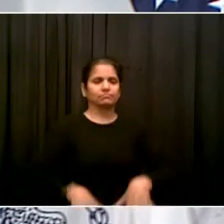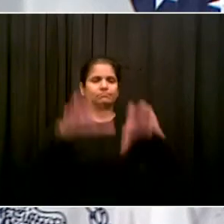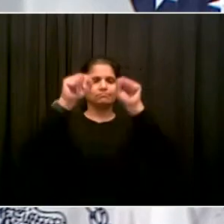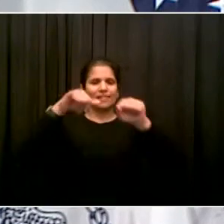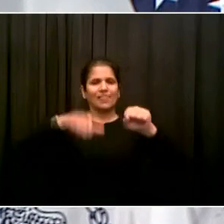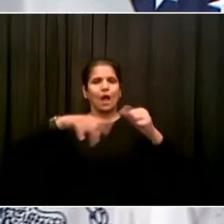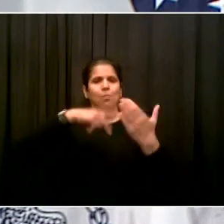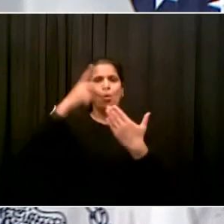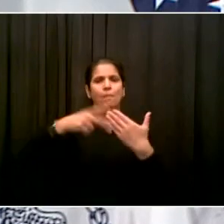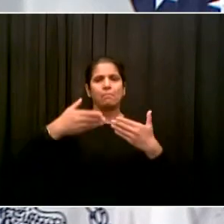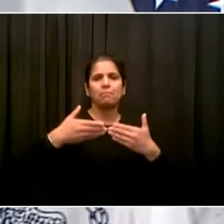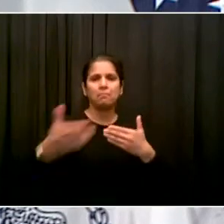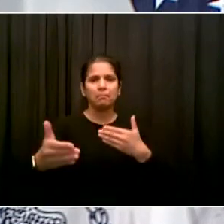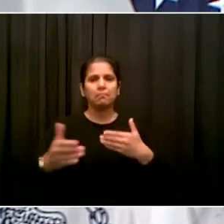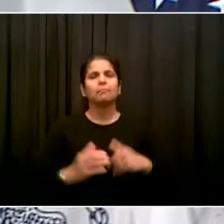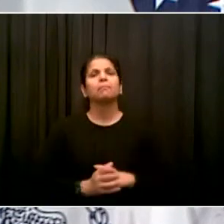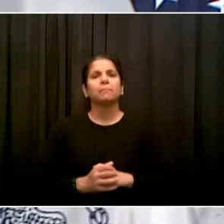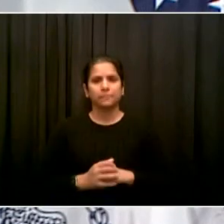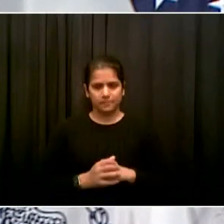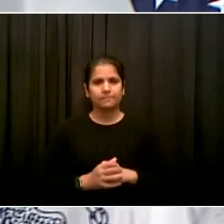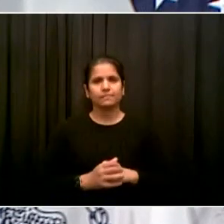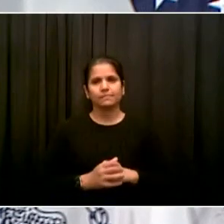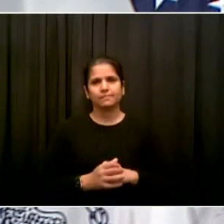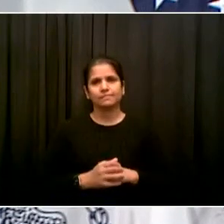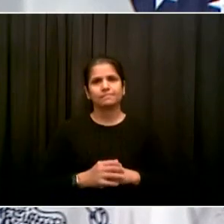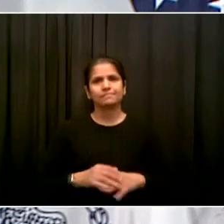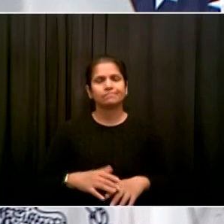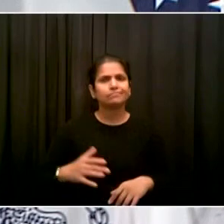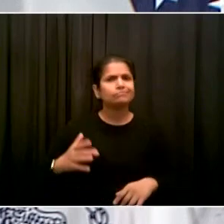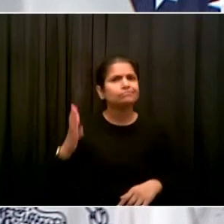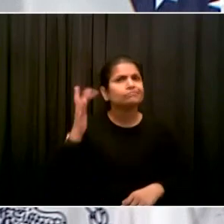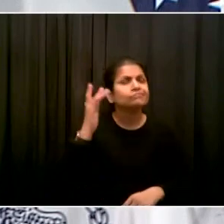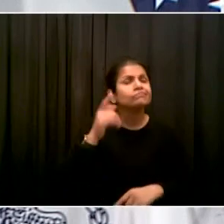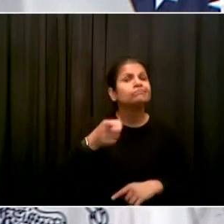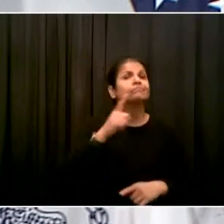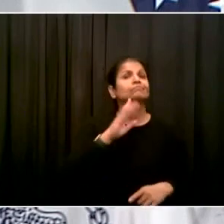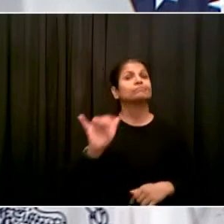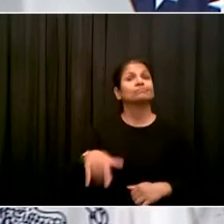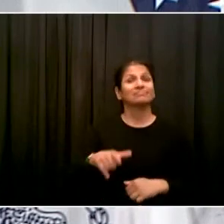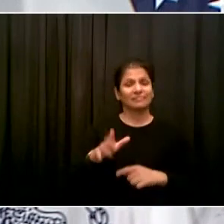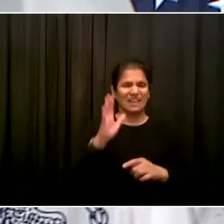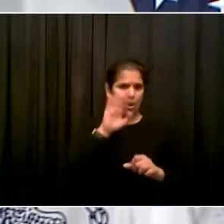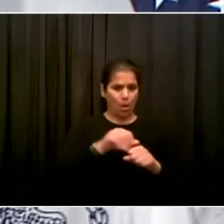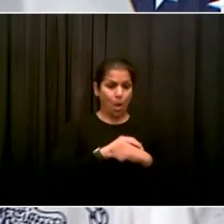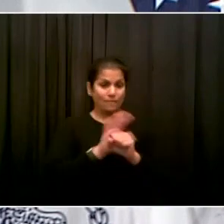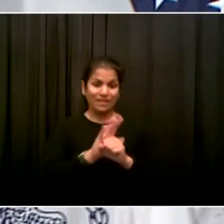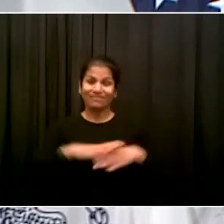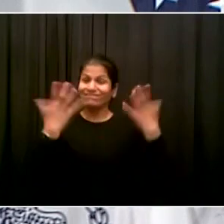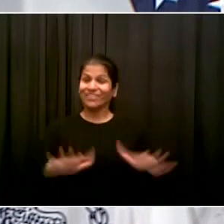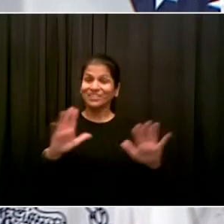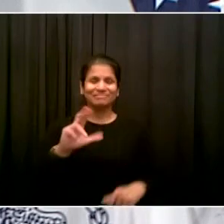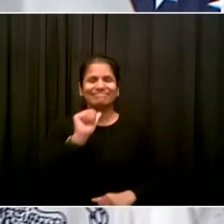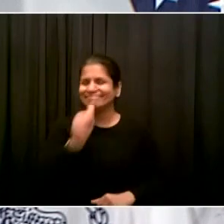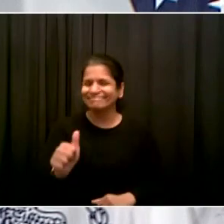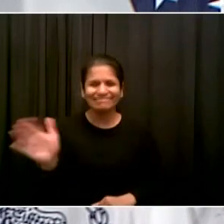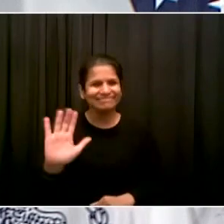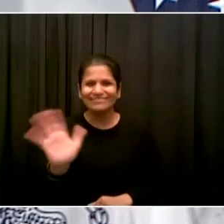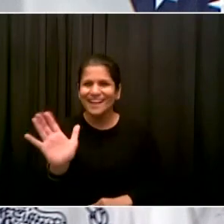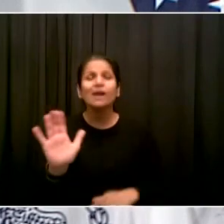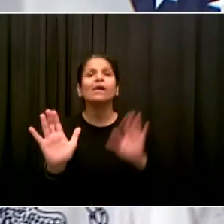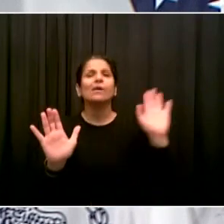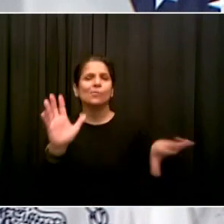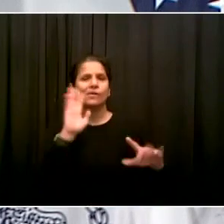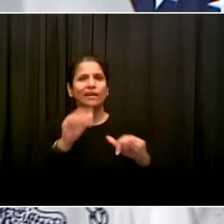there with our fellow New Yorkers for as long as it takes. And leading this effort, and she's done a fantastic job leading the Take